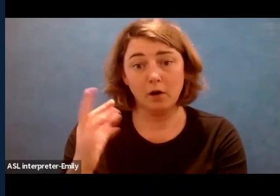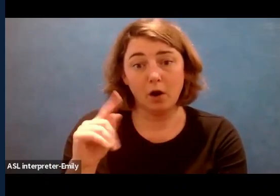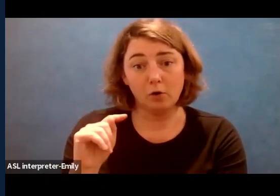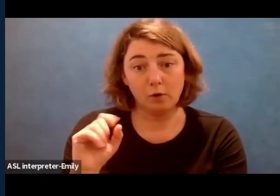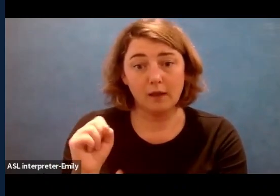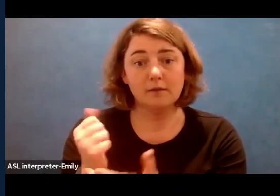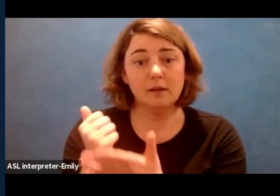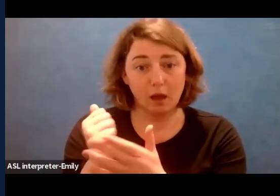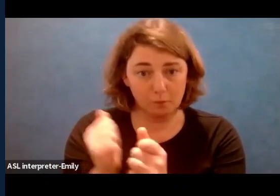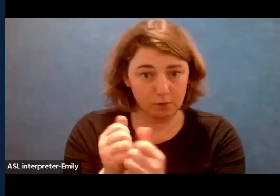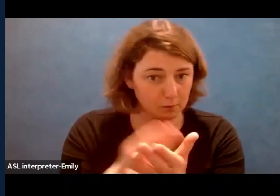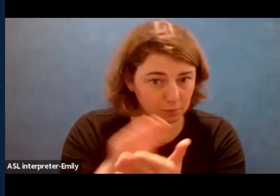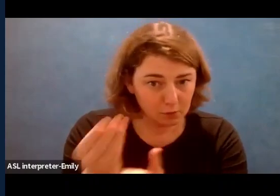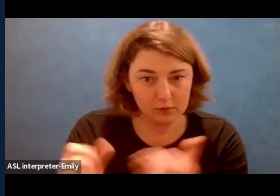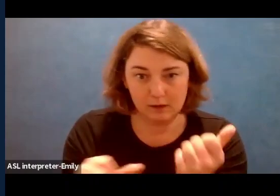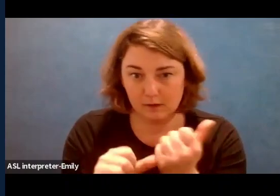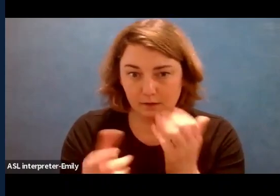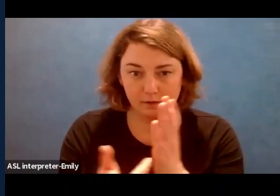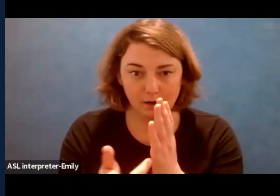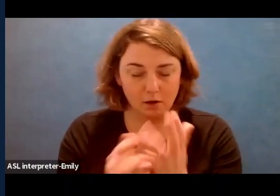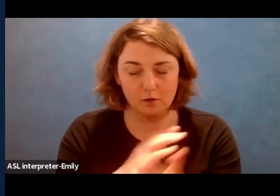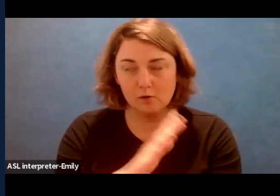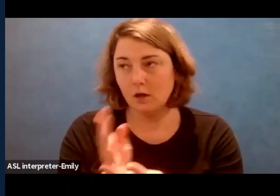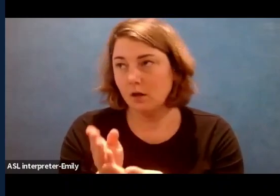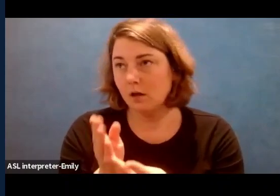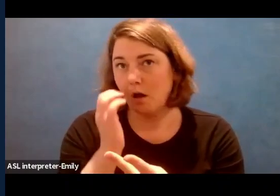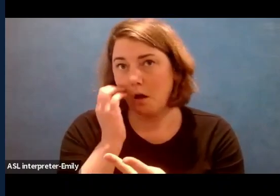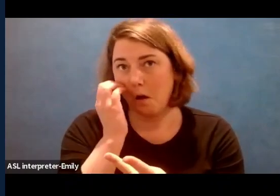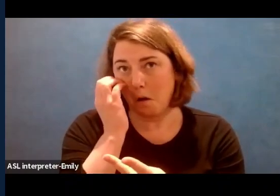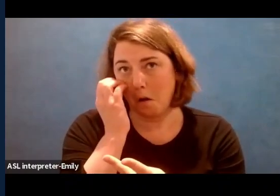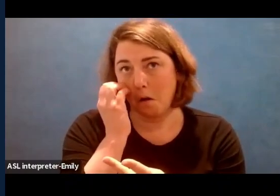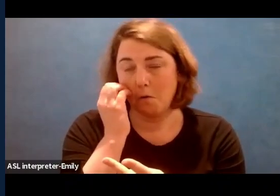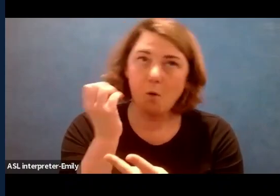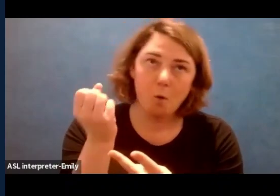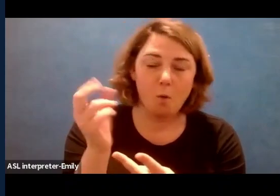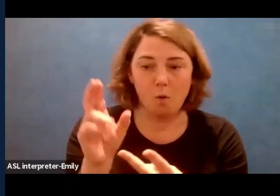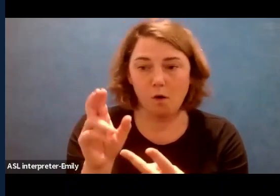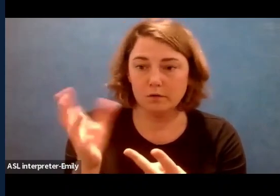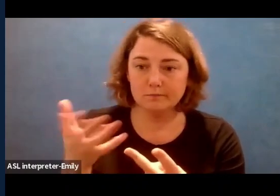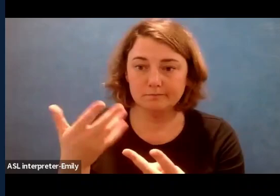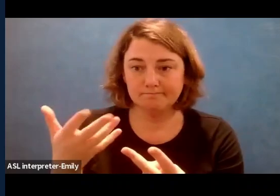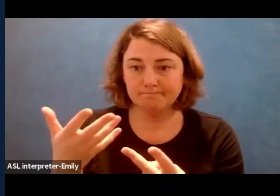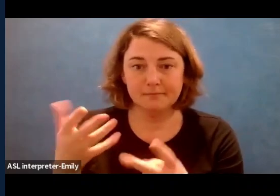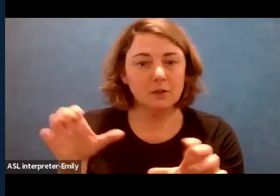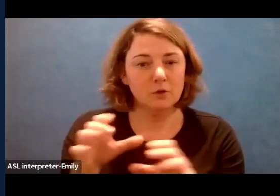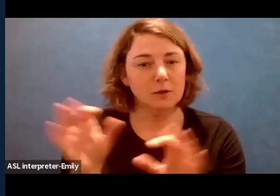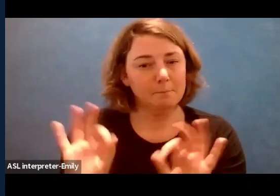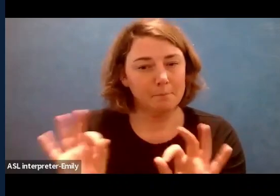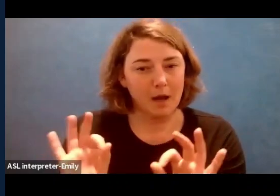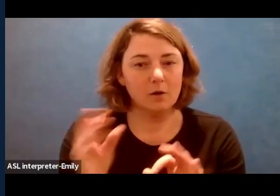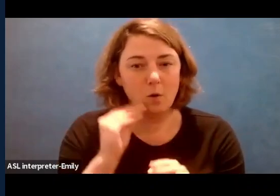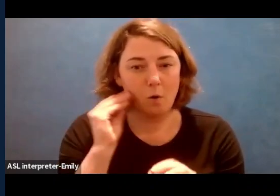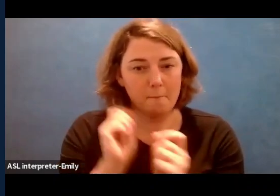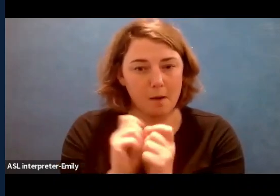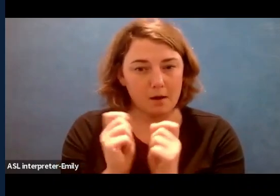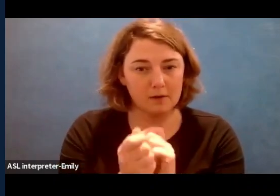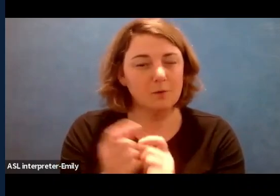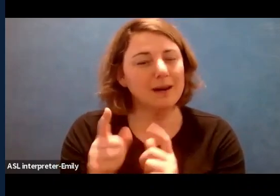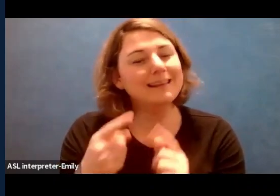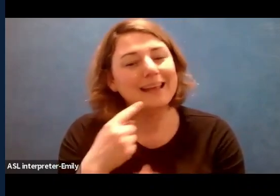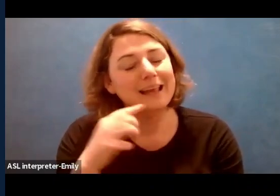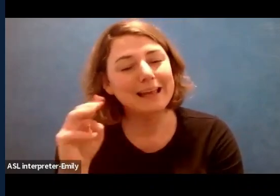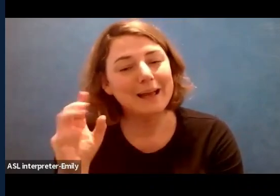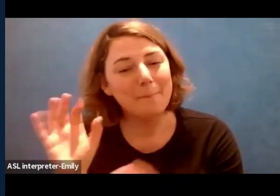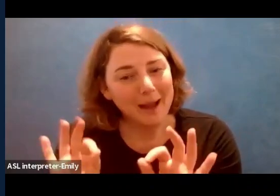with purchasing assistive technology and or doing minor home modifications. And by minor, I